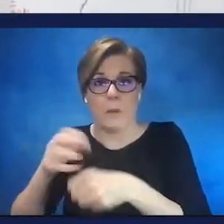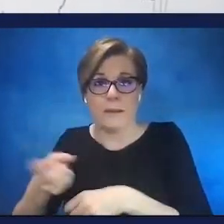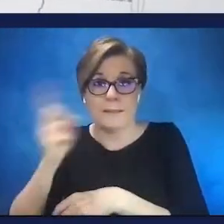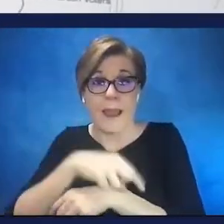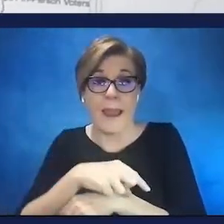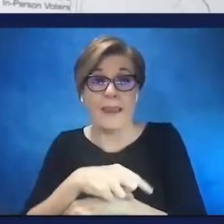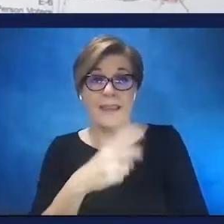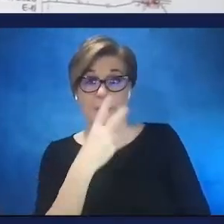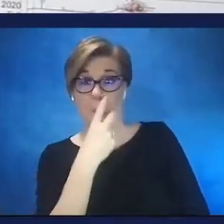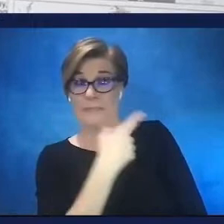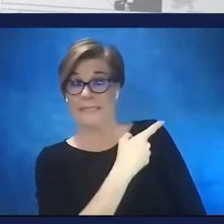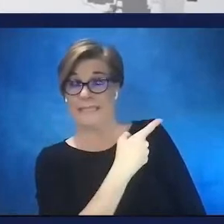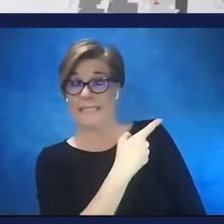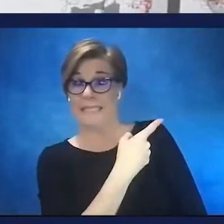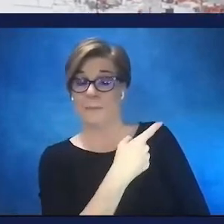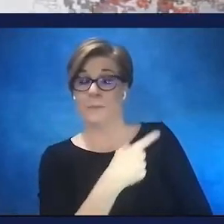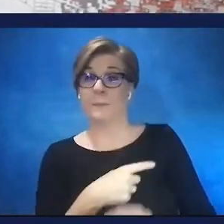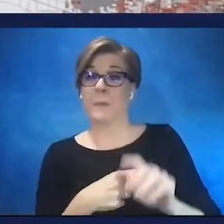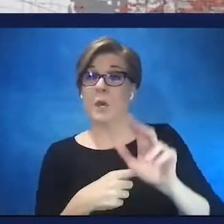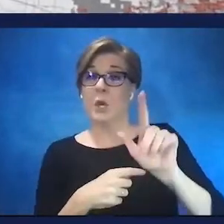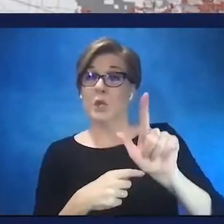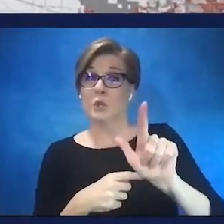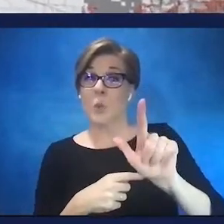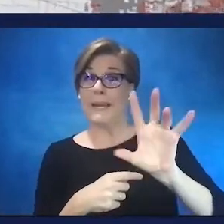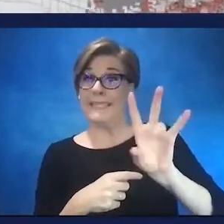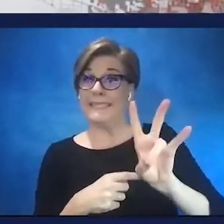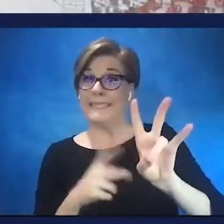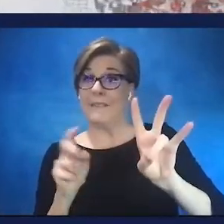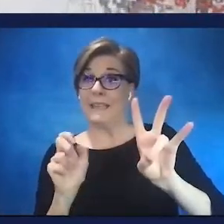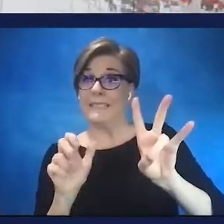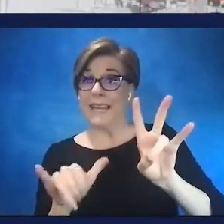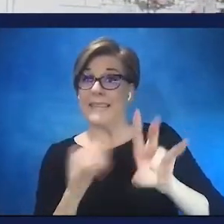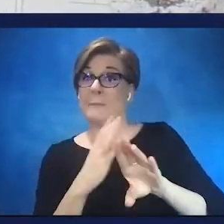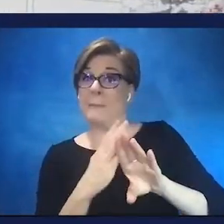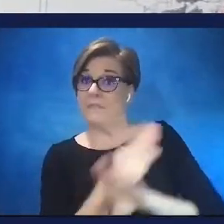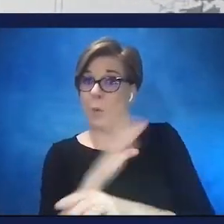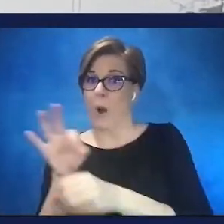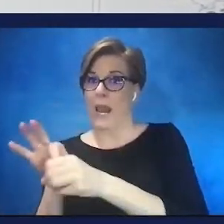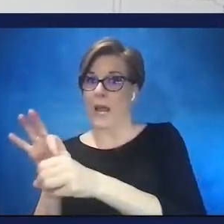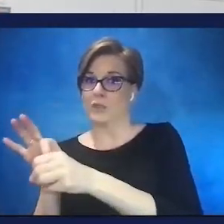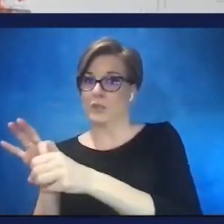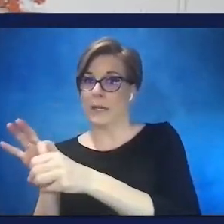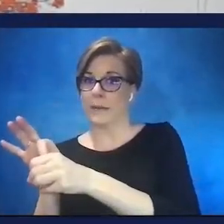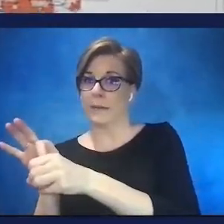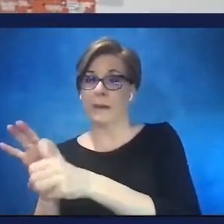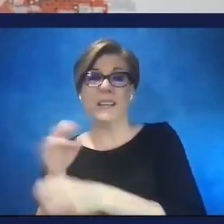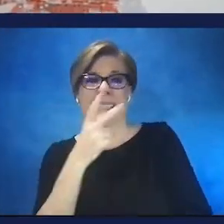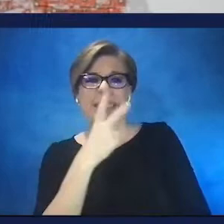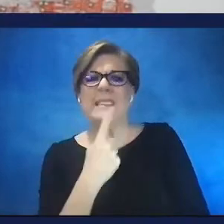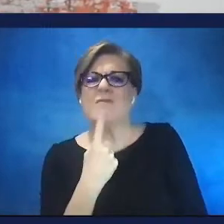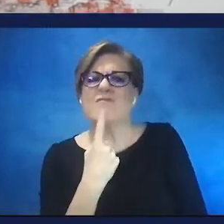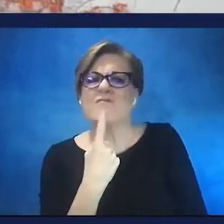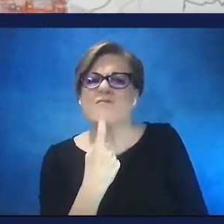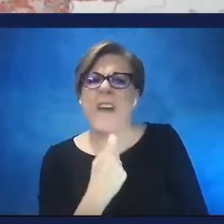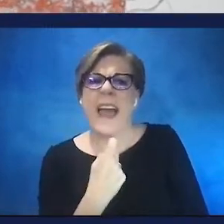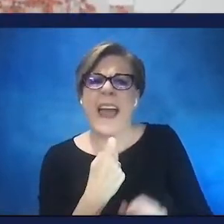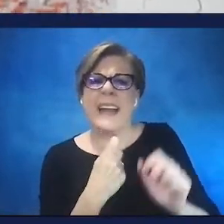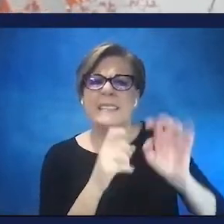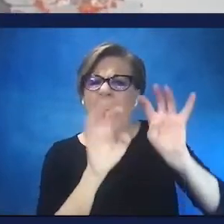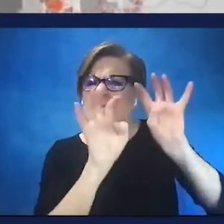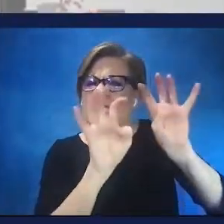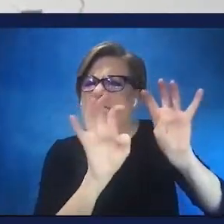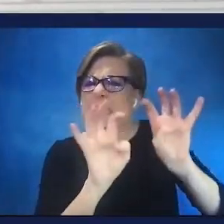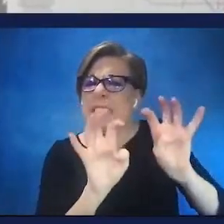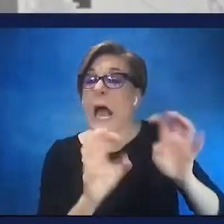so this is going to be that 27th day of early voting, and you can see all these red dots that show